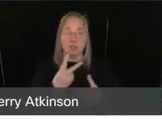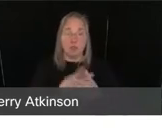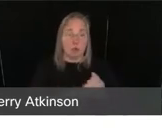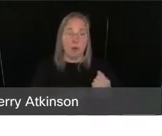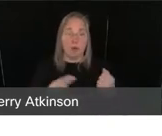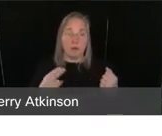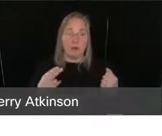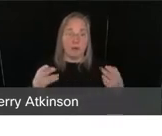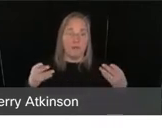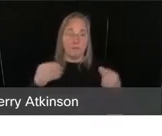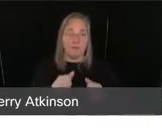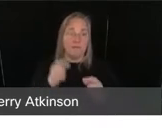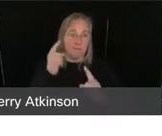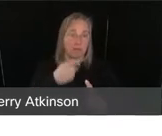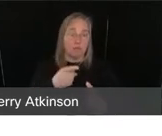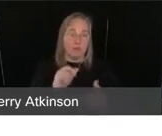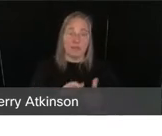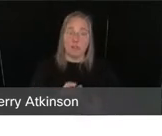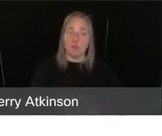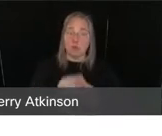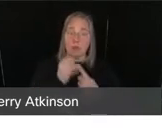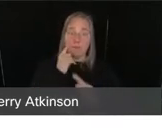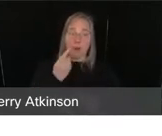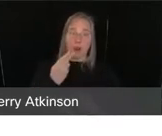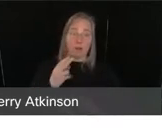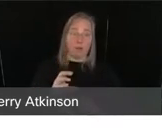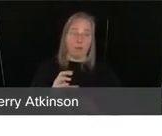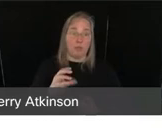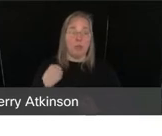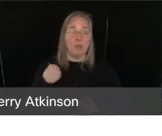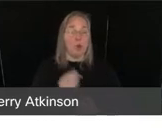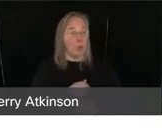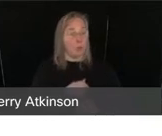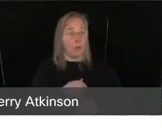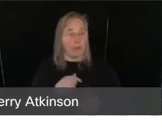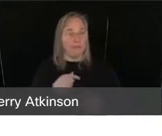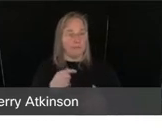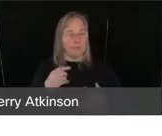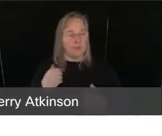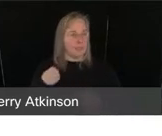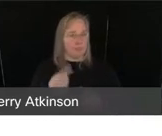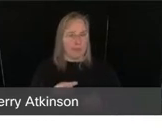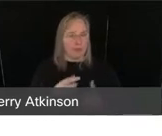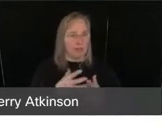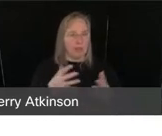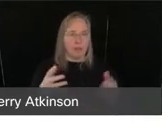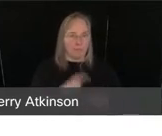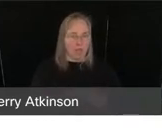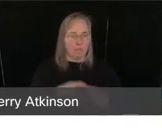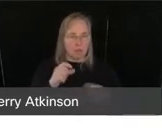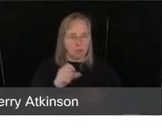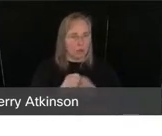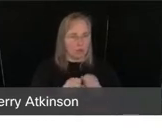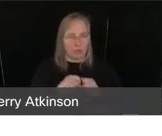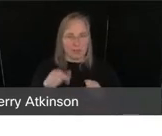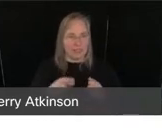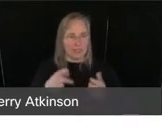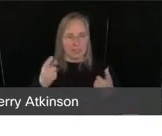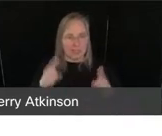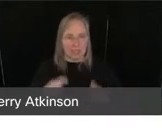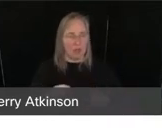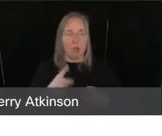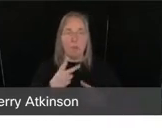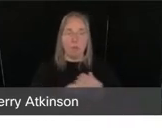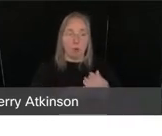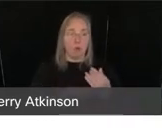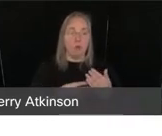for the county. So, you know, we've spent a lot of time structuring this deal, both financially, programmatically, and